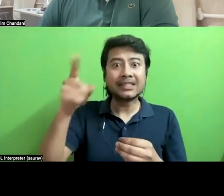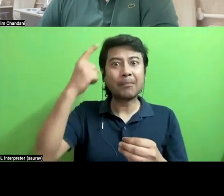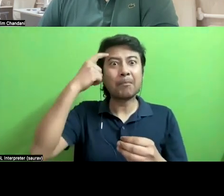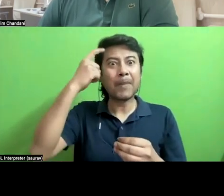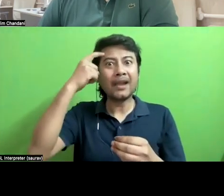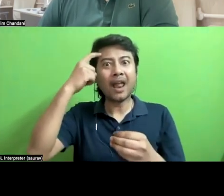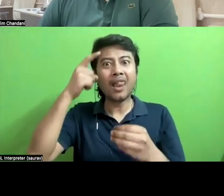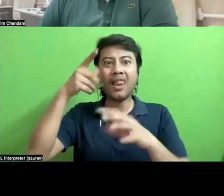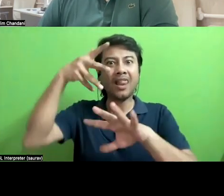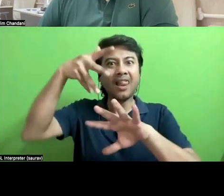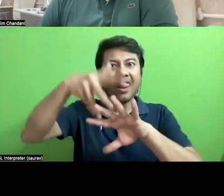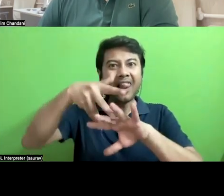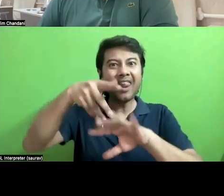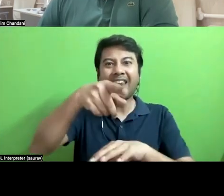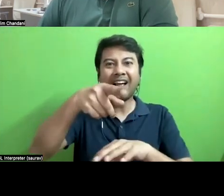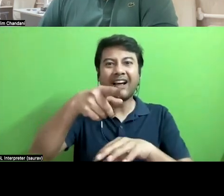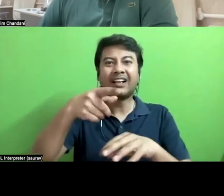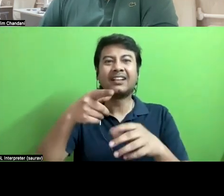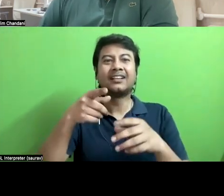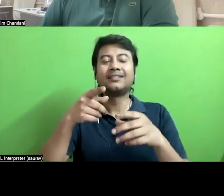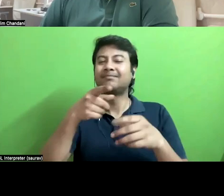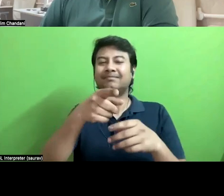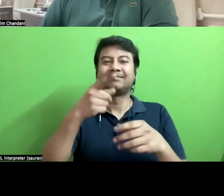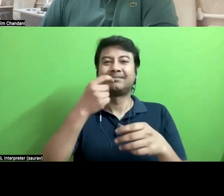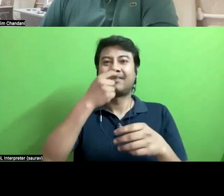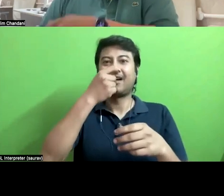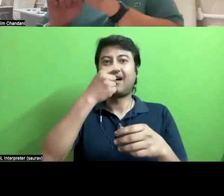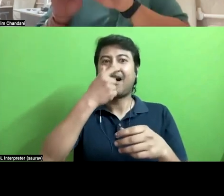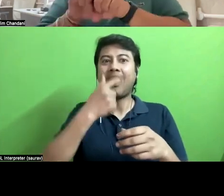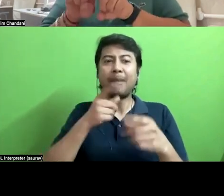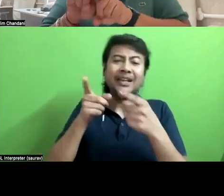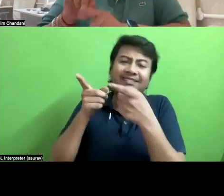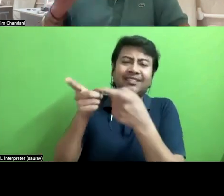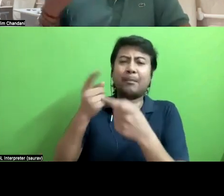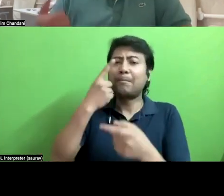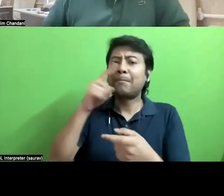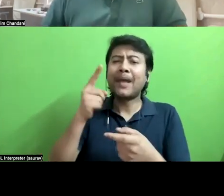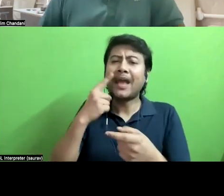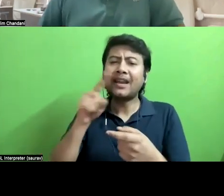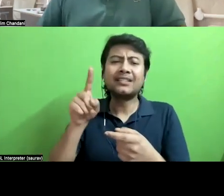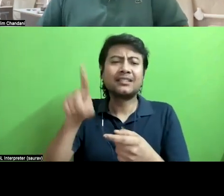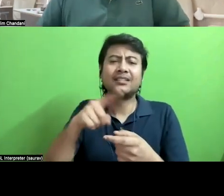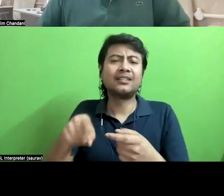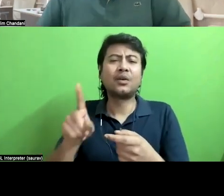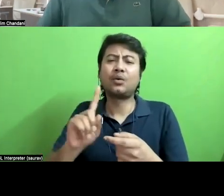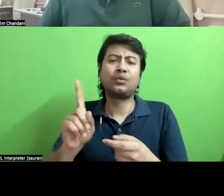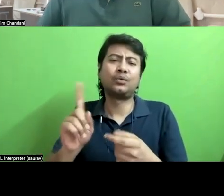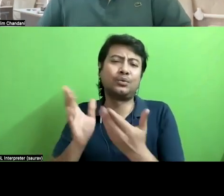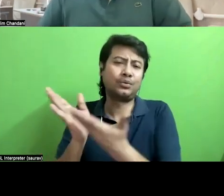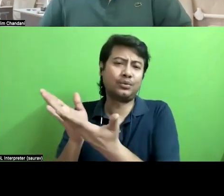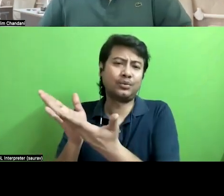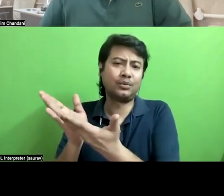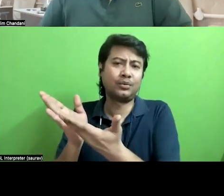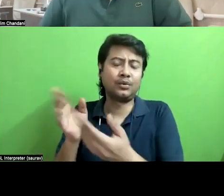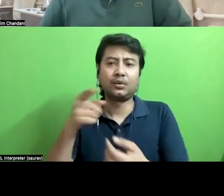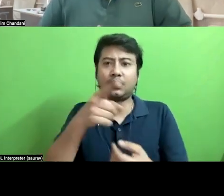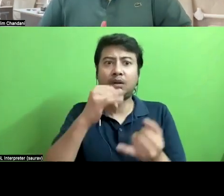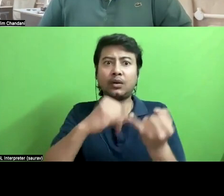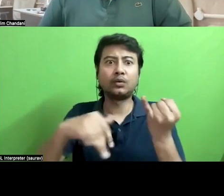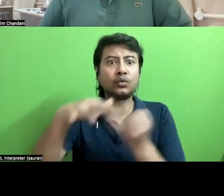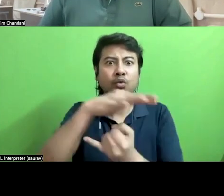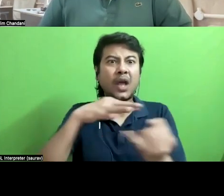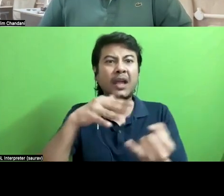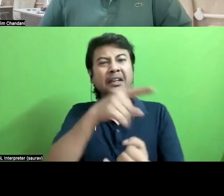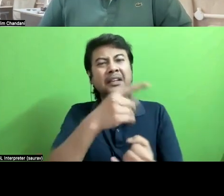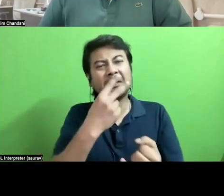with them. Right? He should not be different from society. He should fit society norms. This is